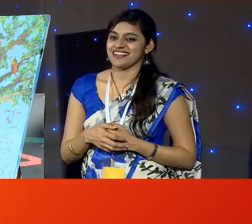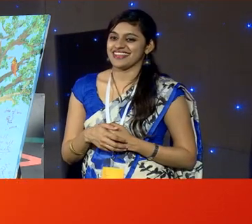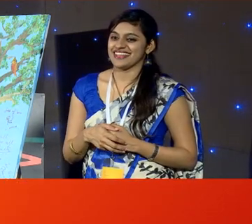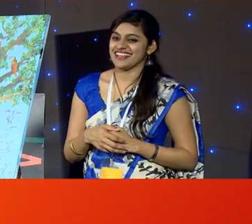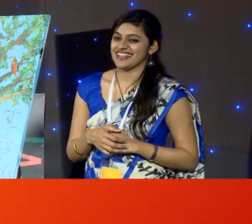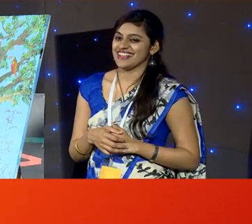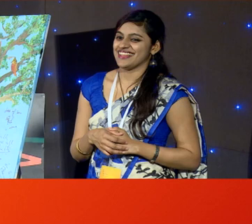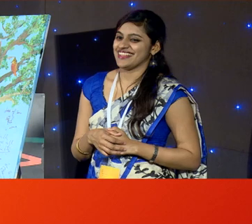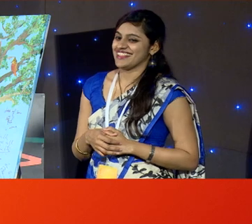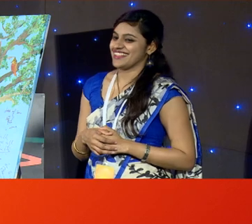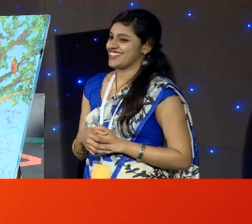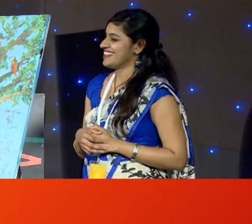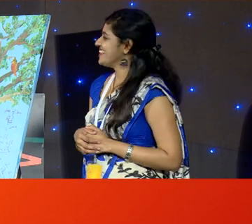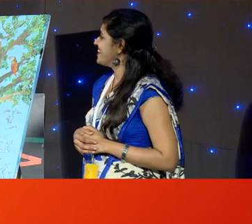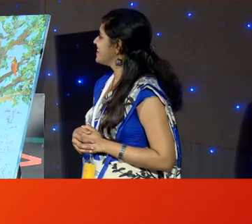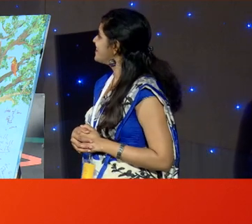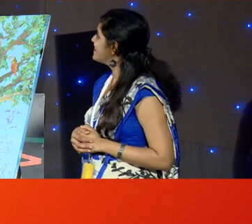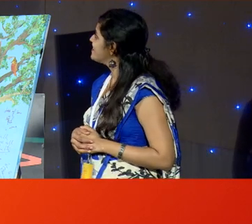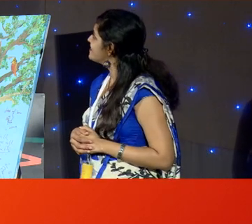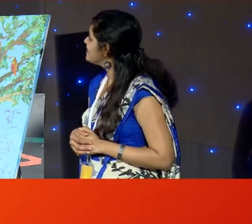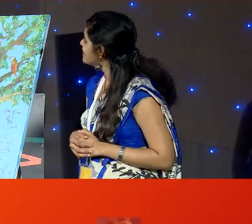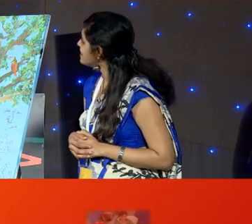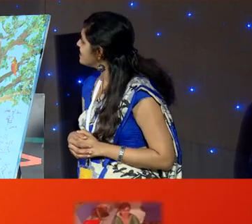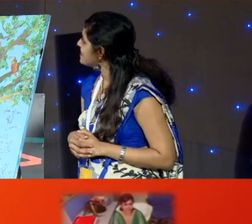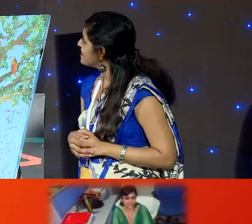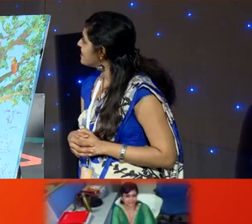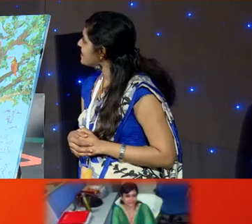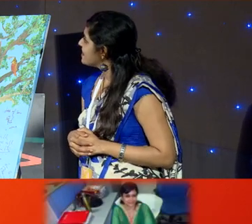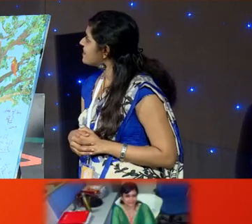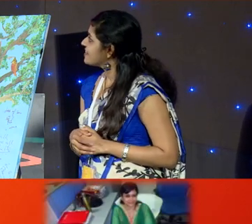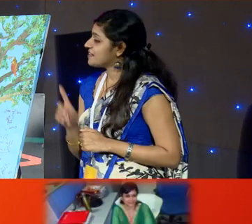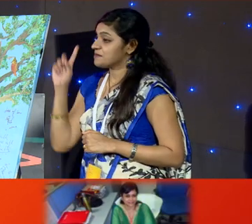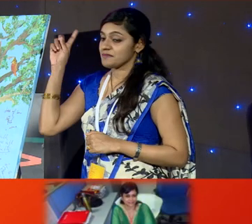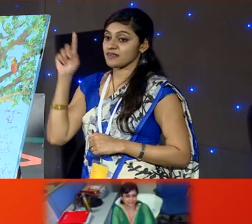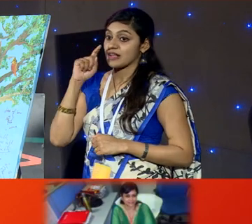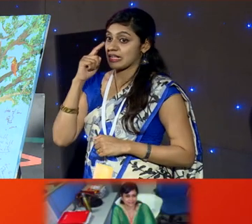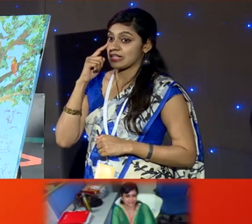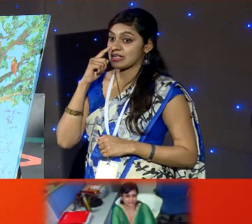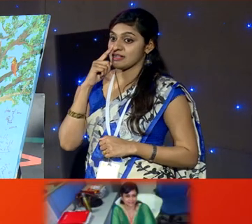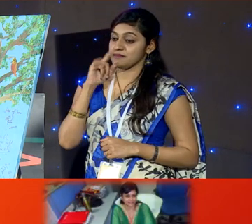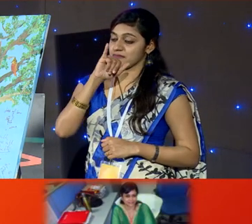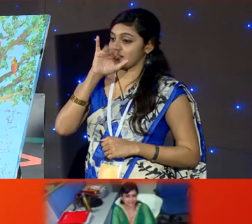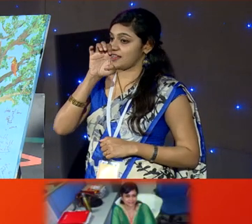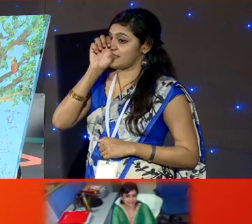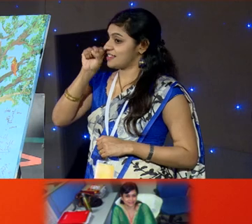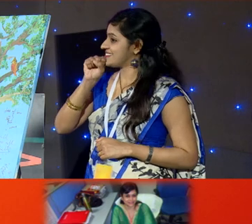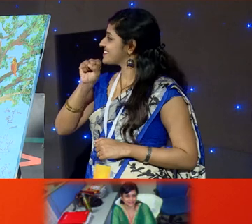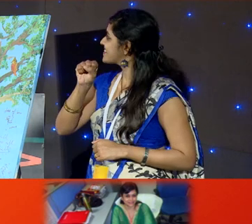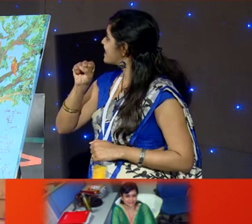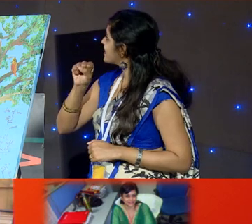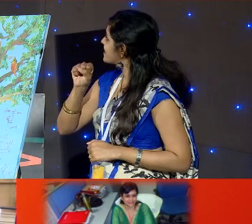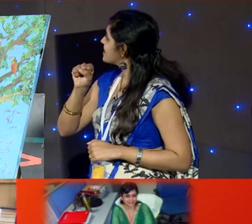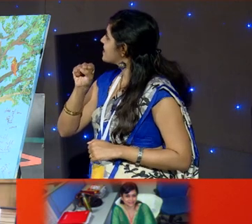These are again pride of AmarJyoti. Urmul Kher, she is appearing for IIS. Mamta, she is a TV